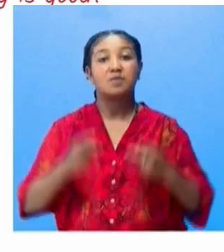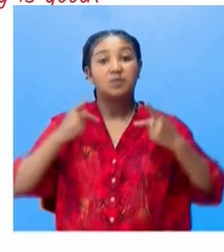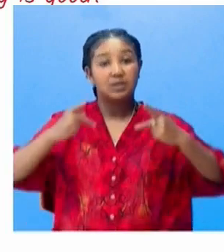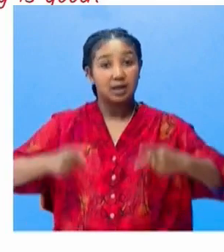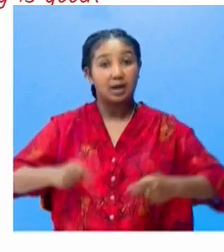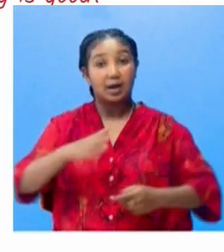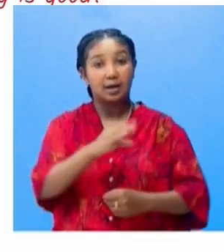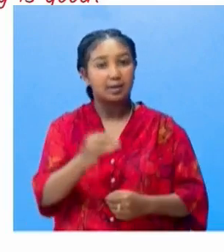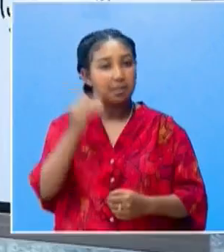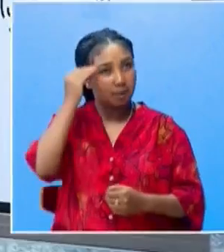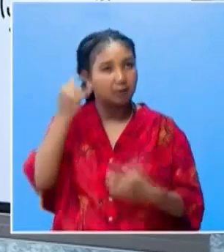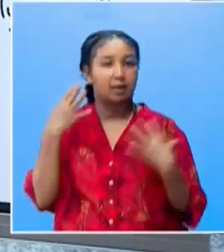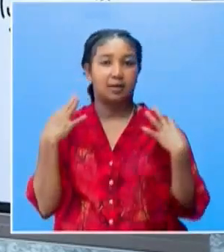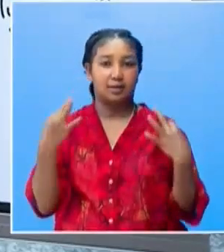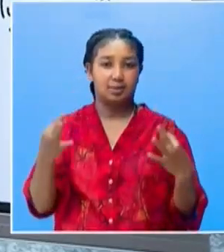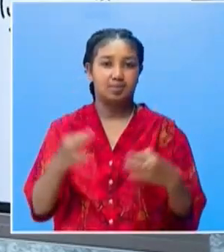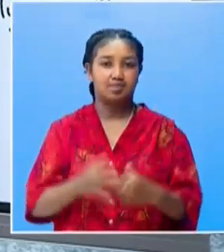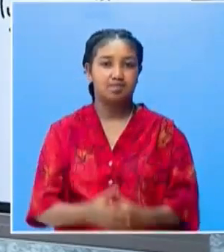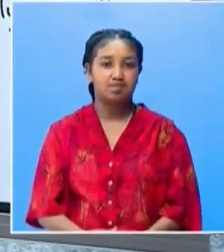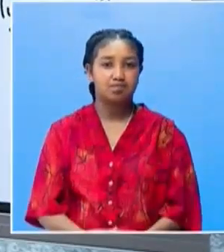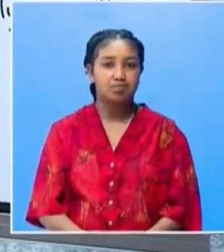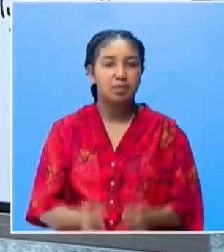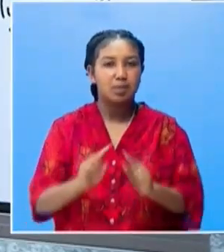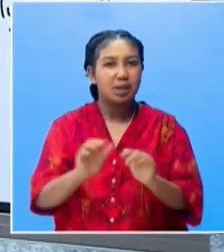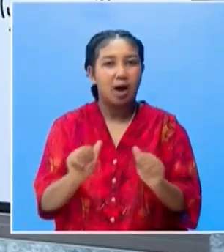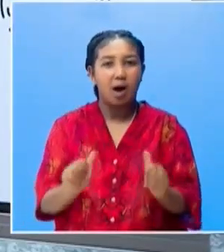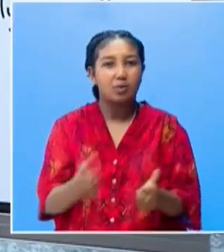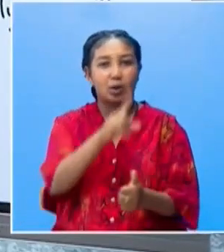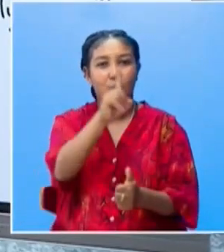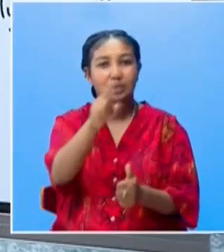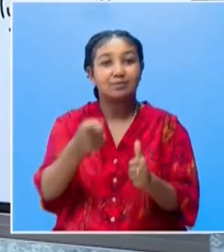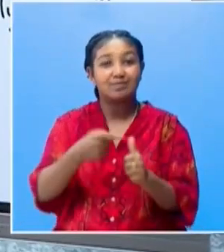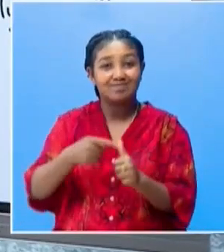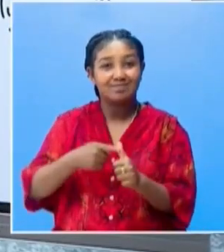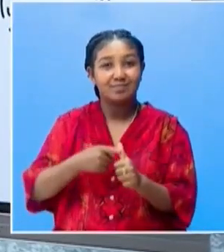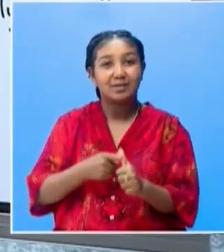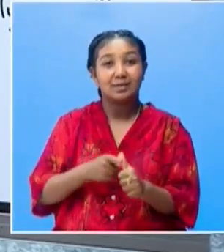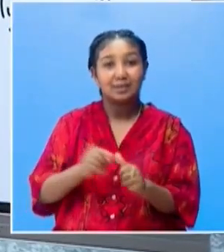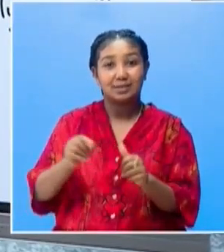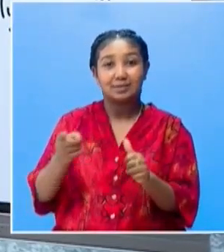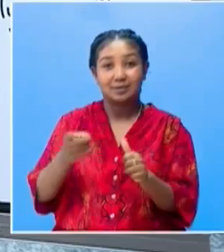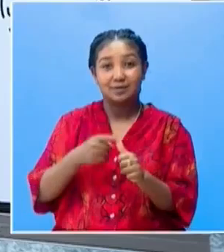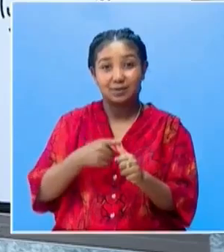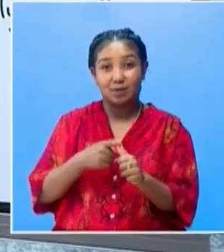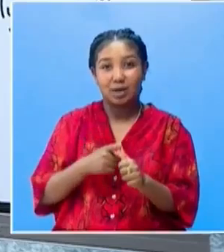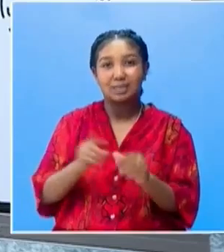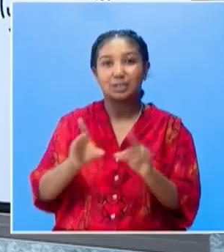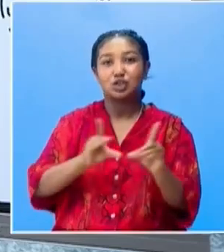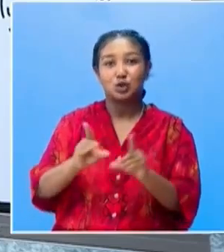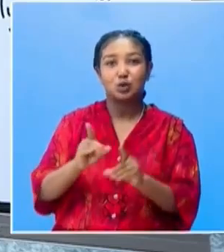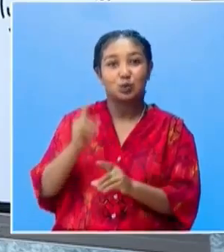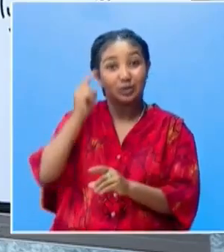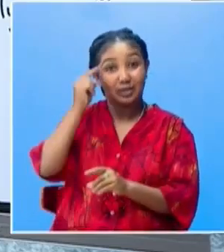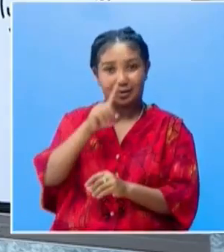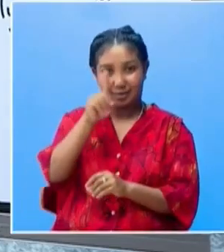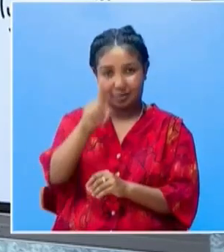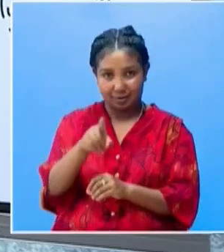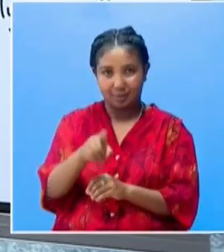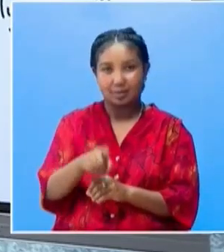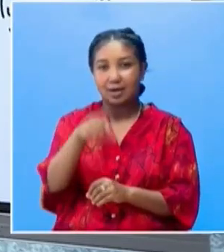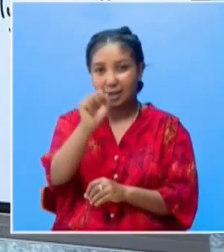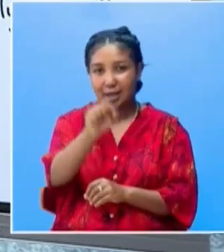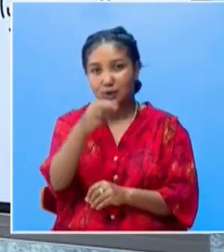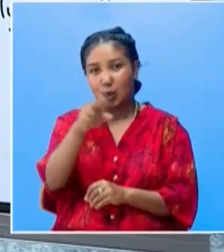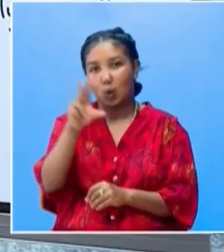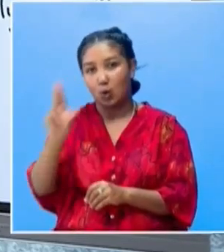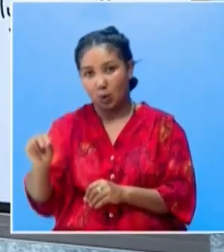Physical and mental health. But how does the question begin? It begins by saying, do you think? Which means yes or